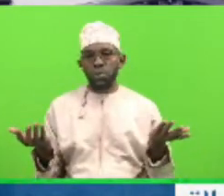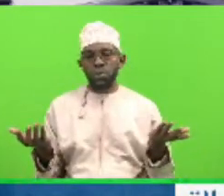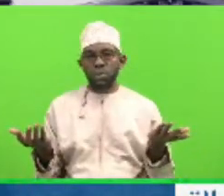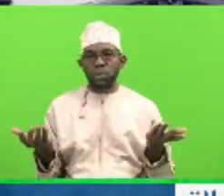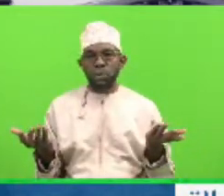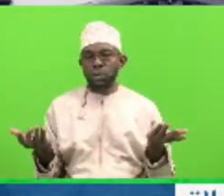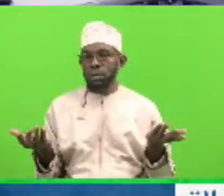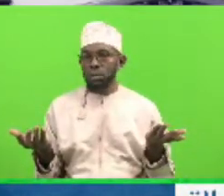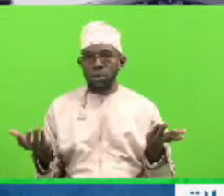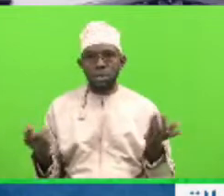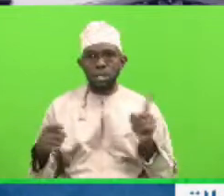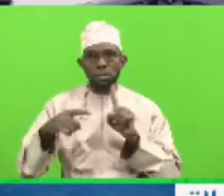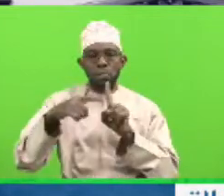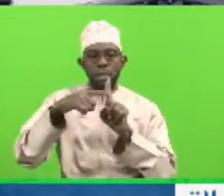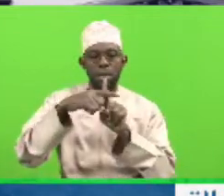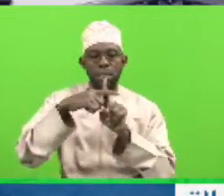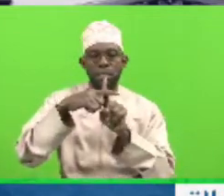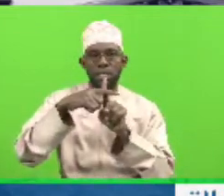And now there is a plus.